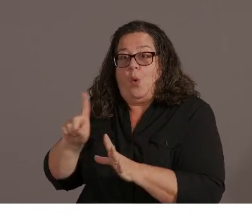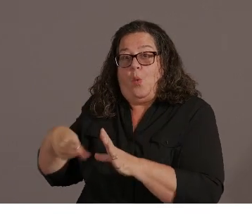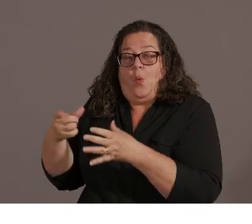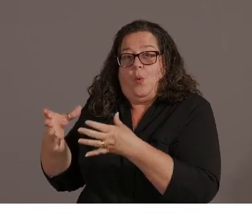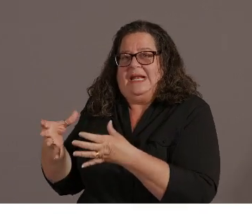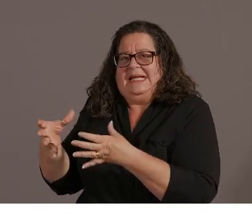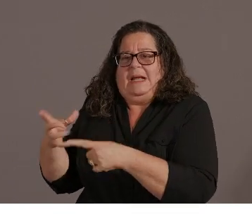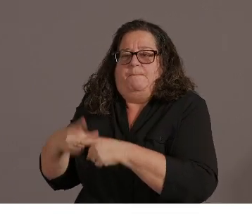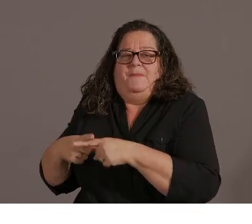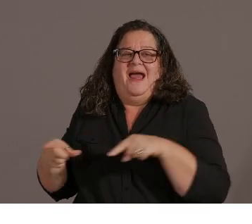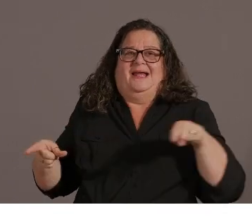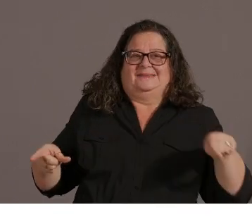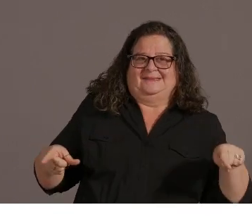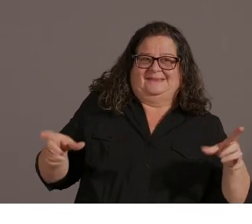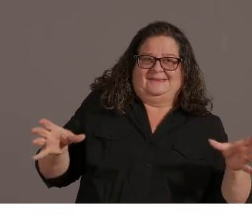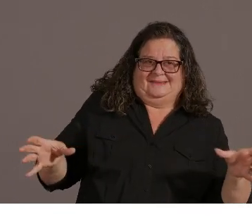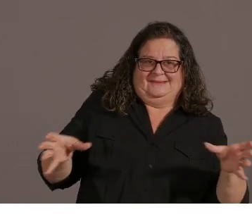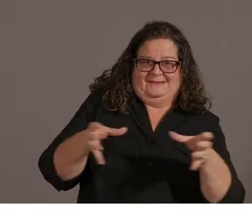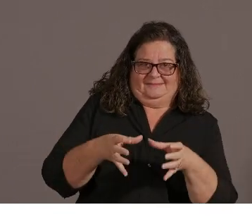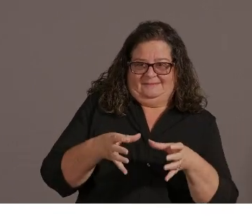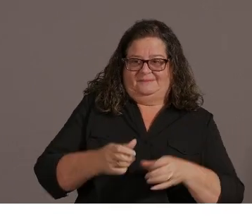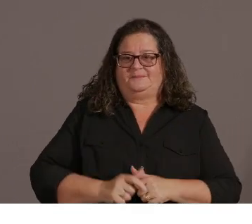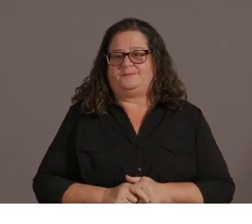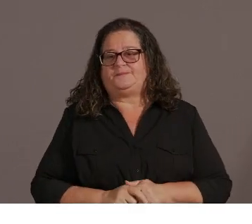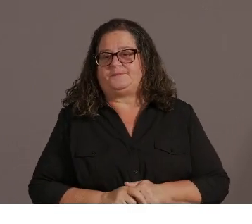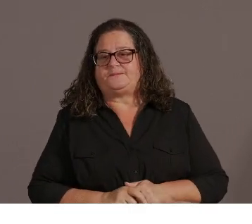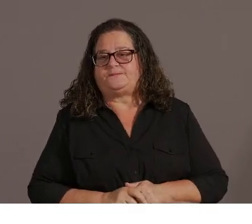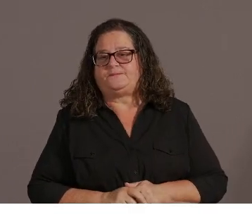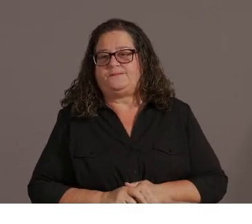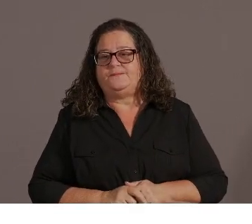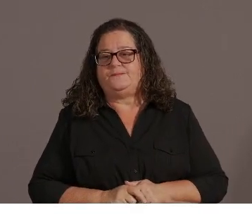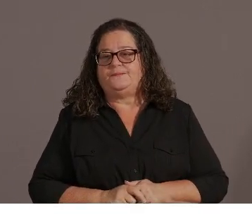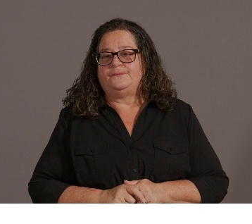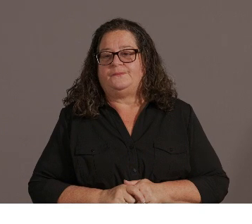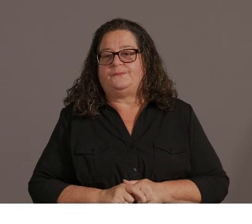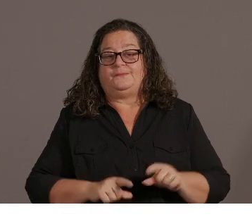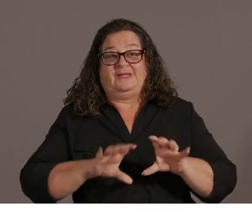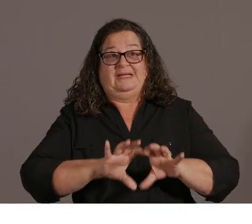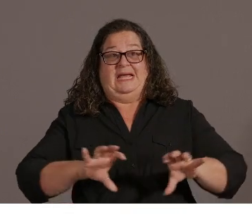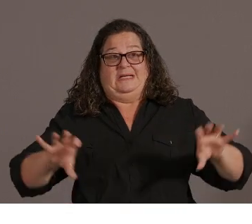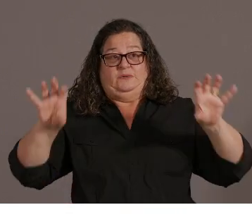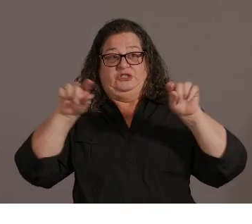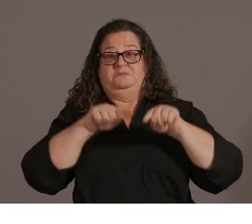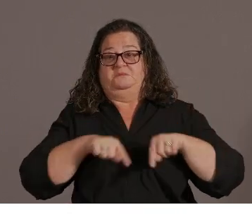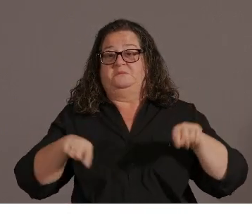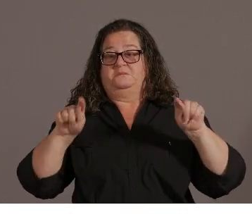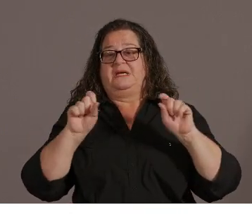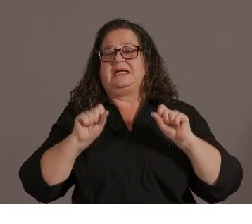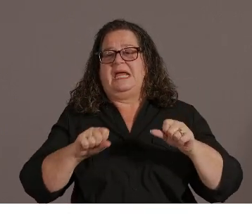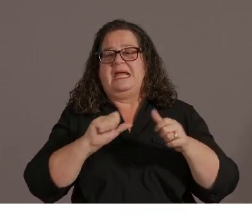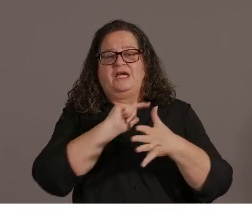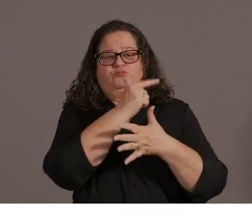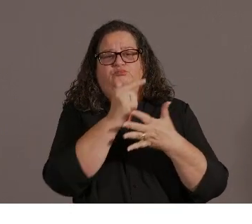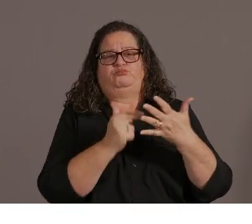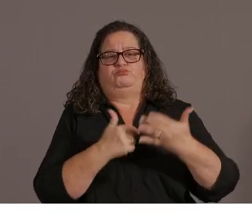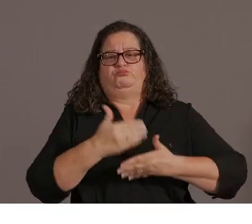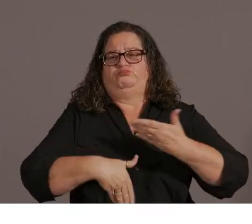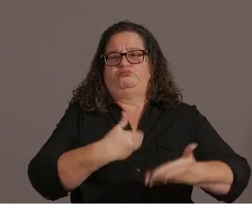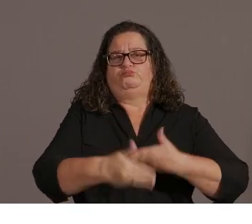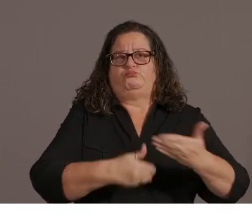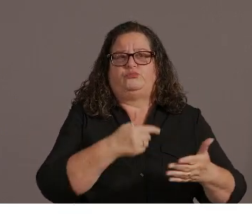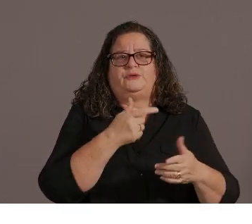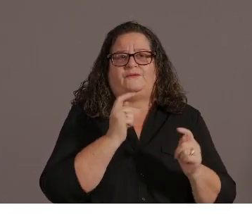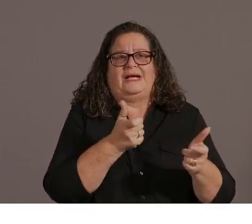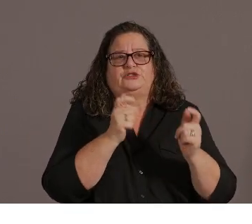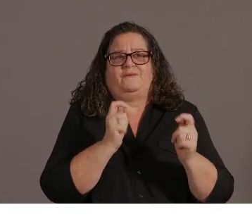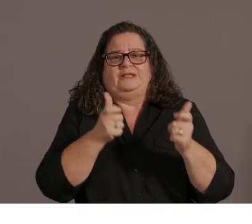So again, counties are able to move earlier than the state if they reach that 50 to 60%